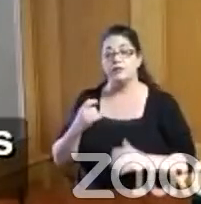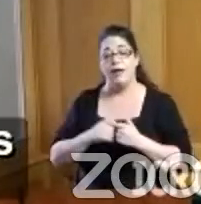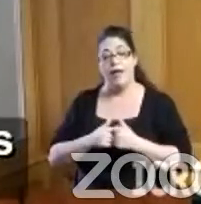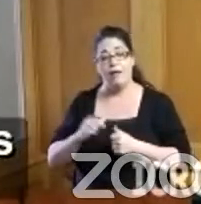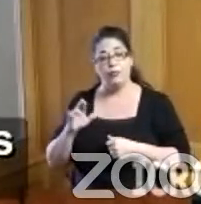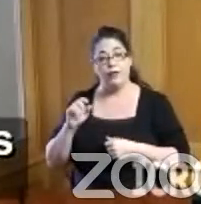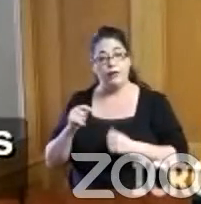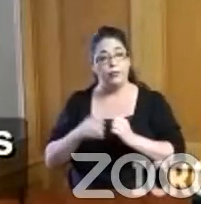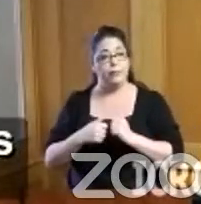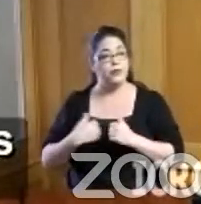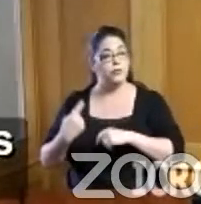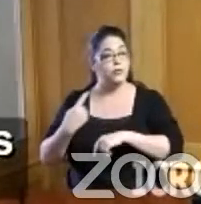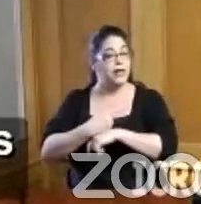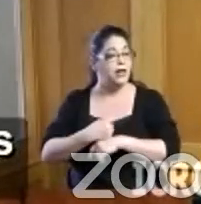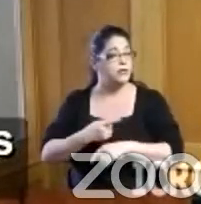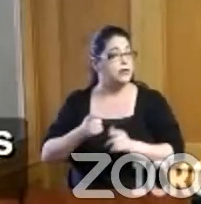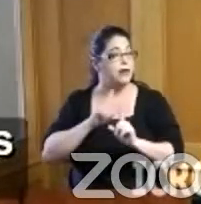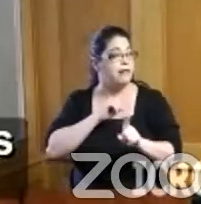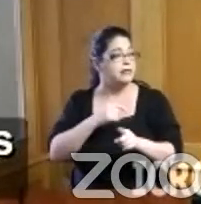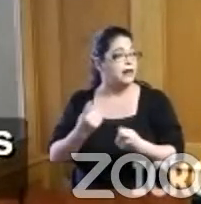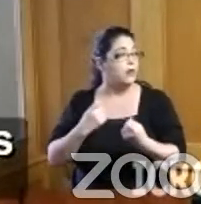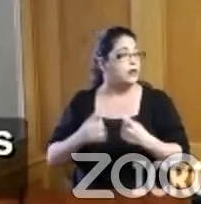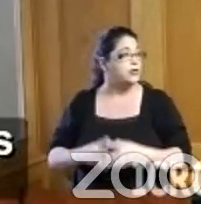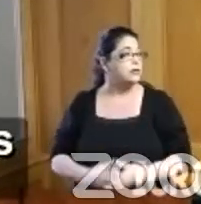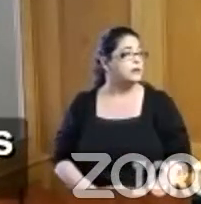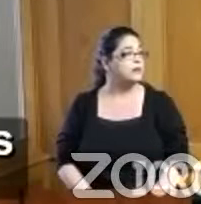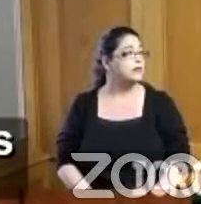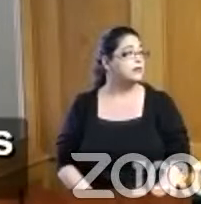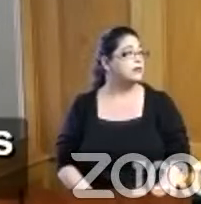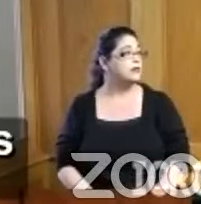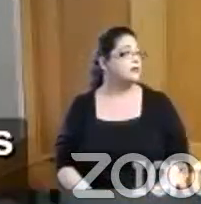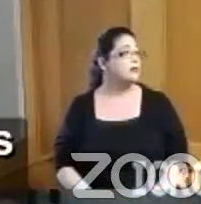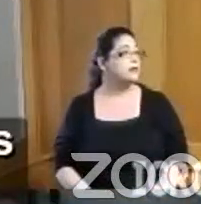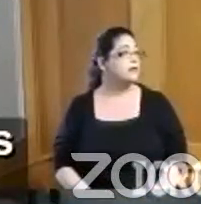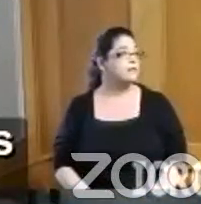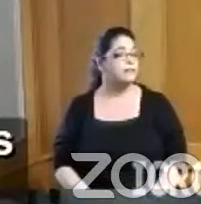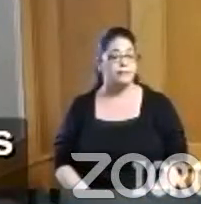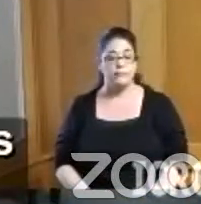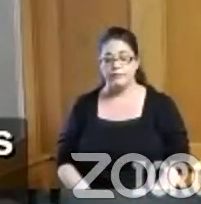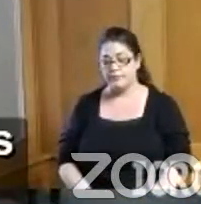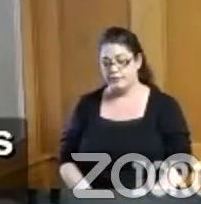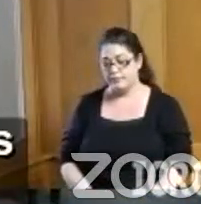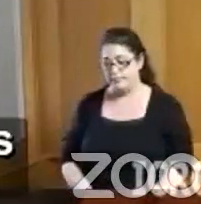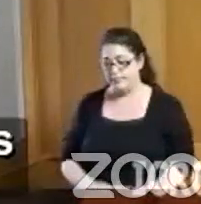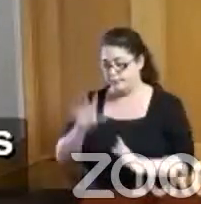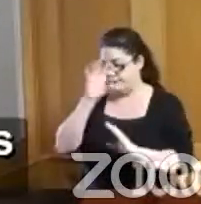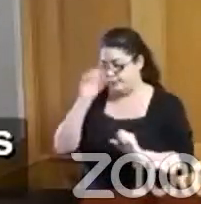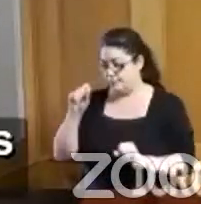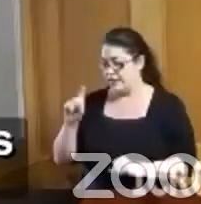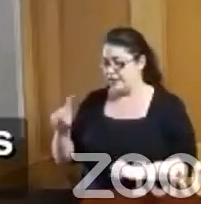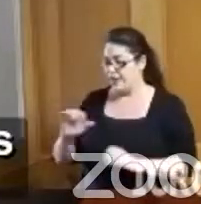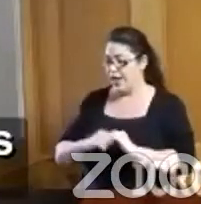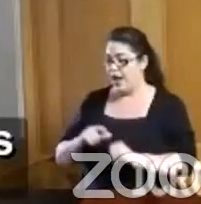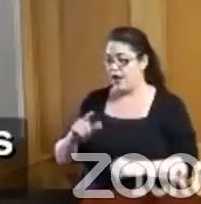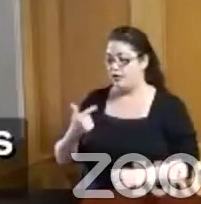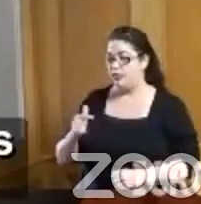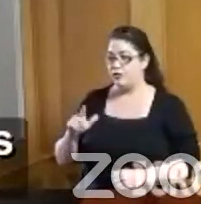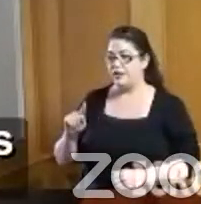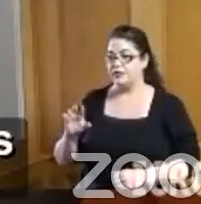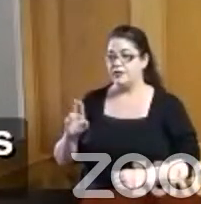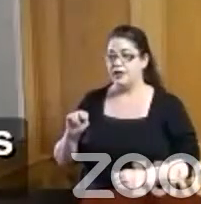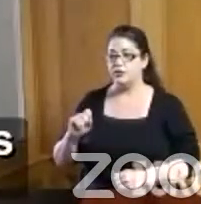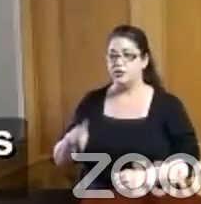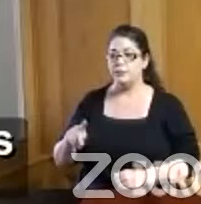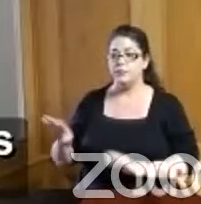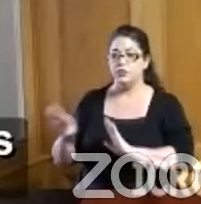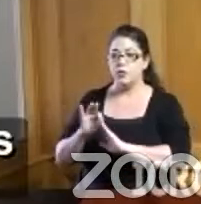to answer any things that you may ask. Thank you. My question is, how did Green Township get chosen